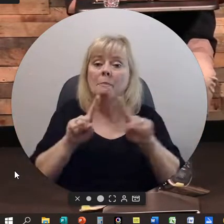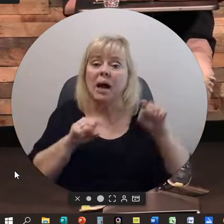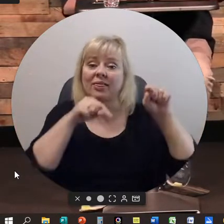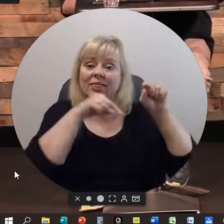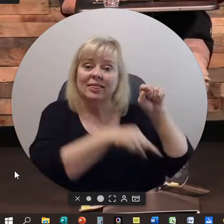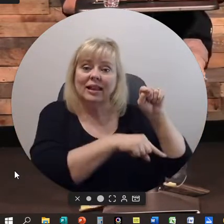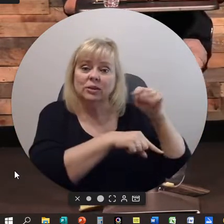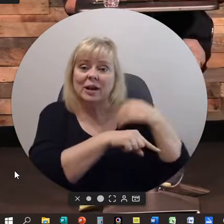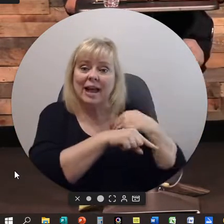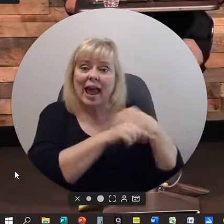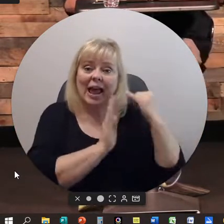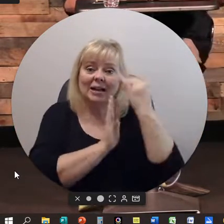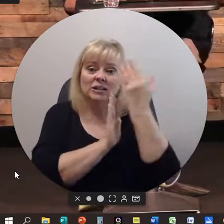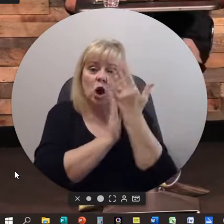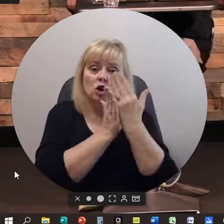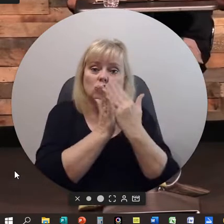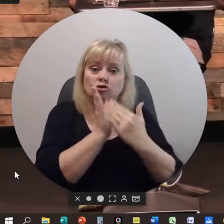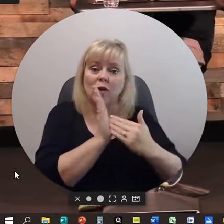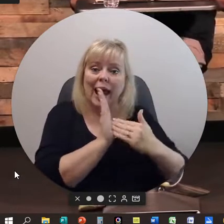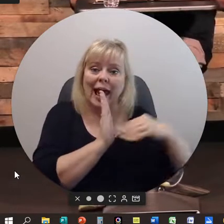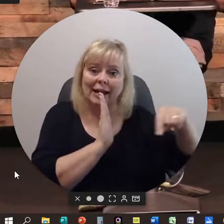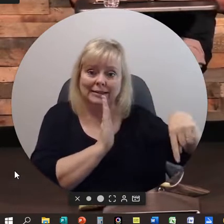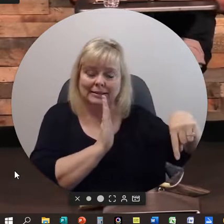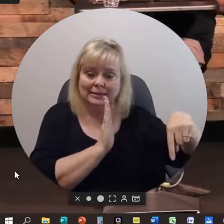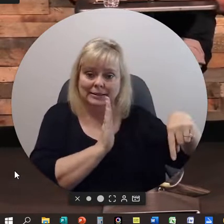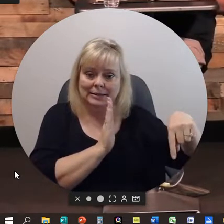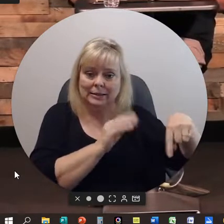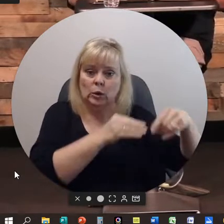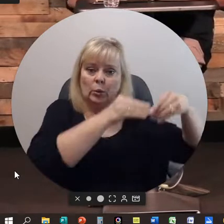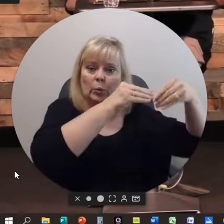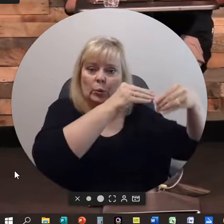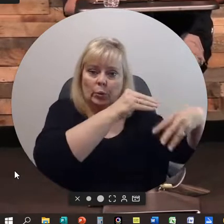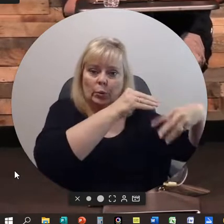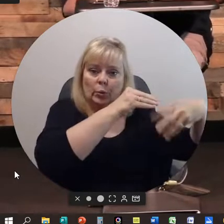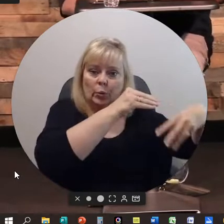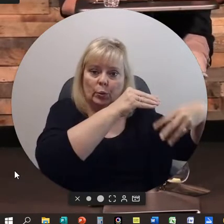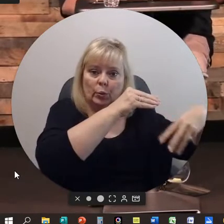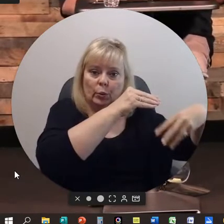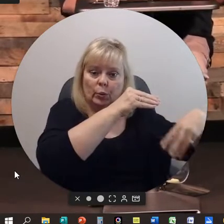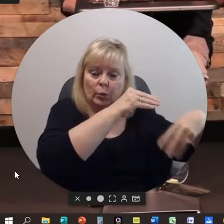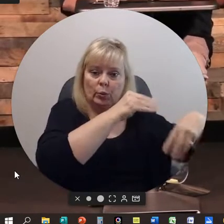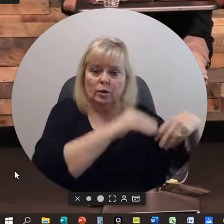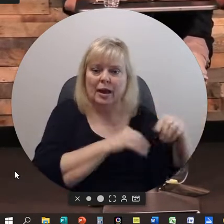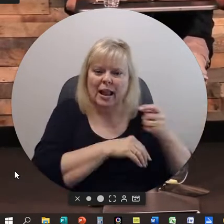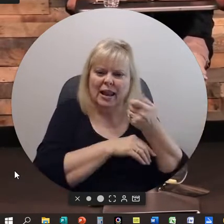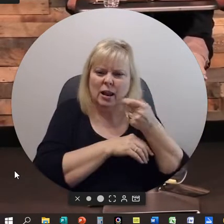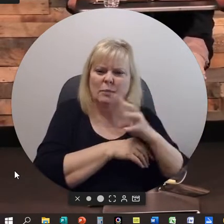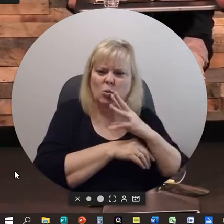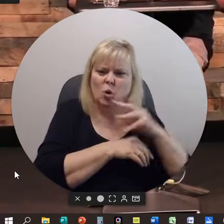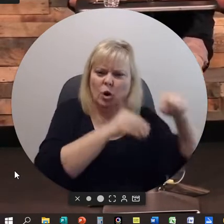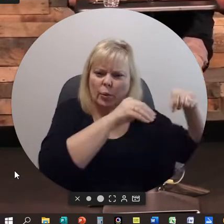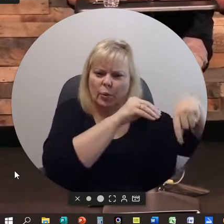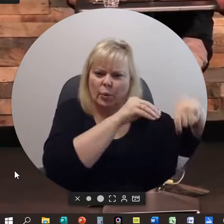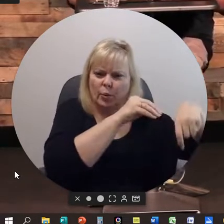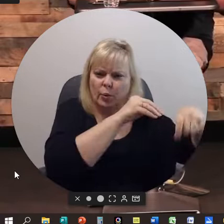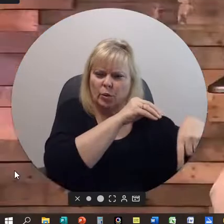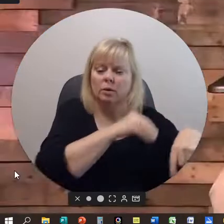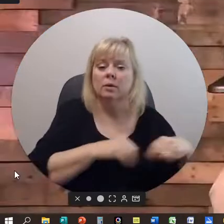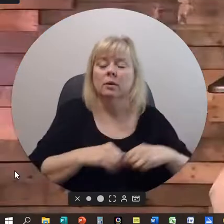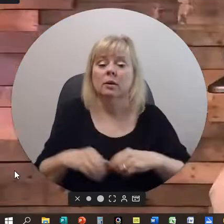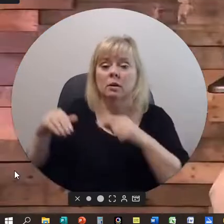of which a steady stream of water falls to the ground. Some of the others in his